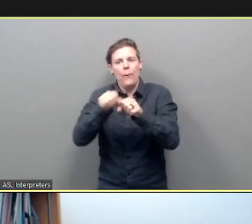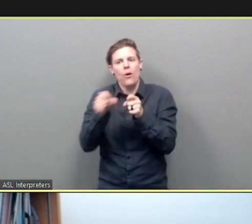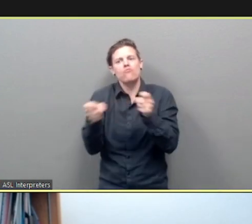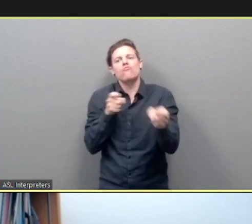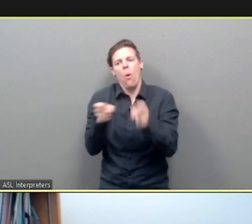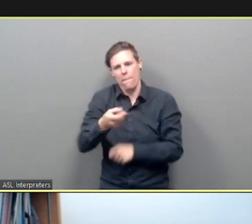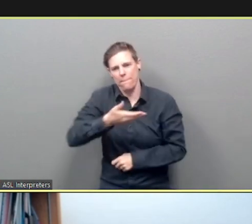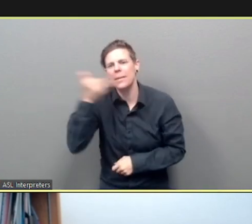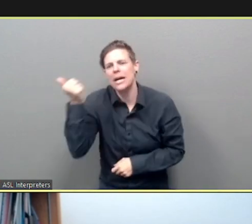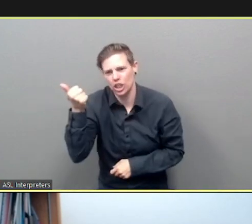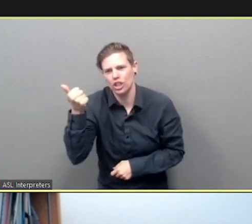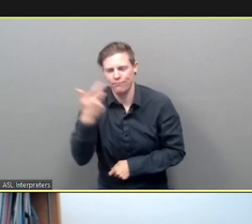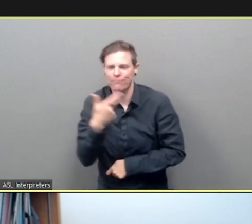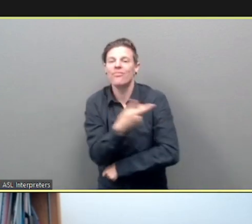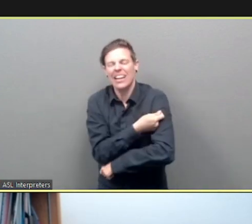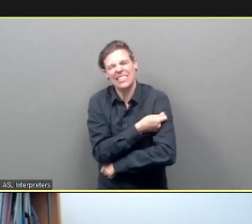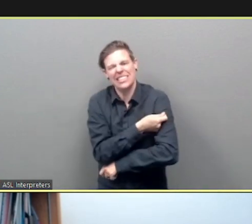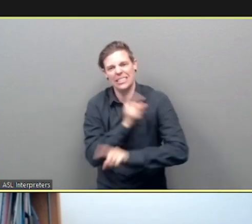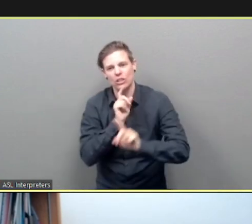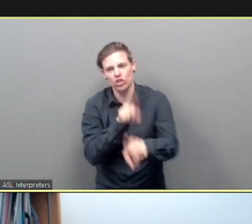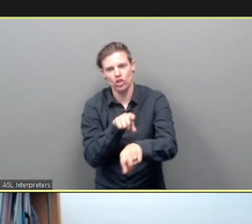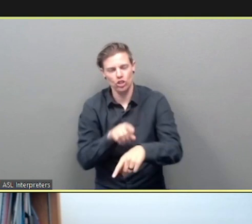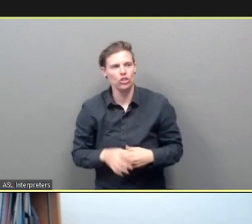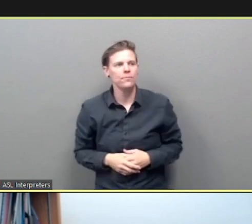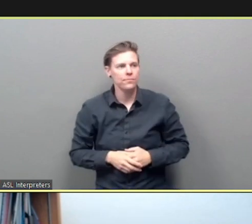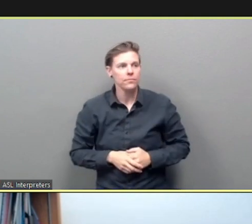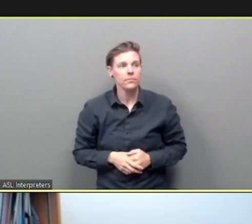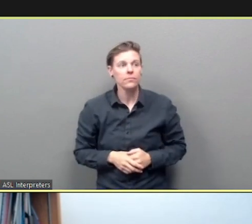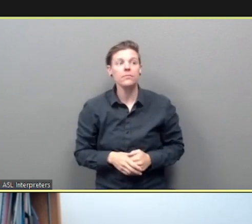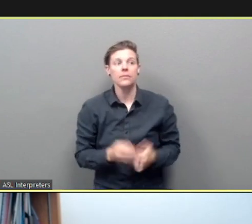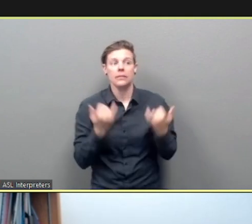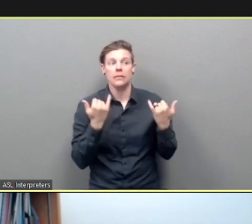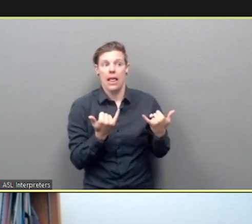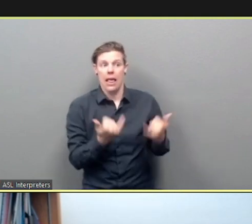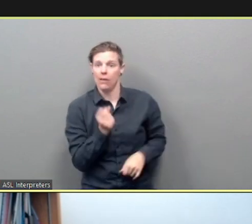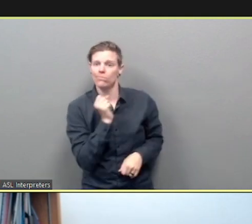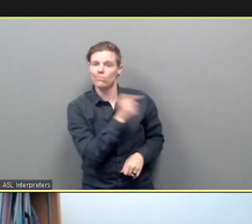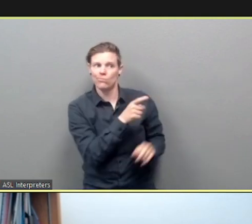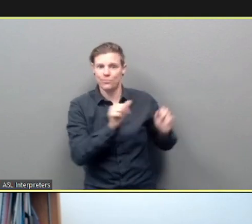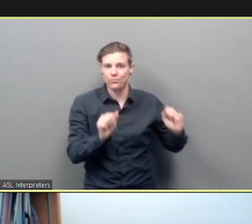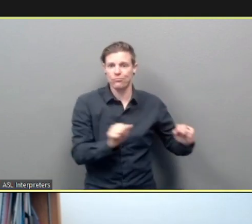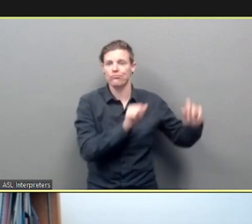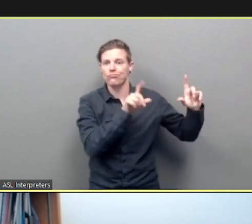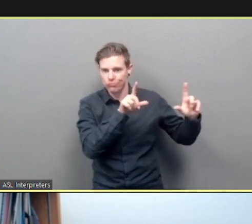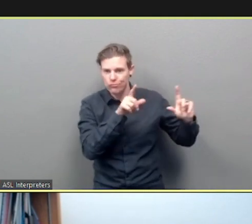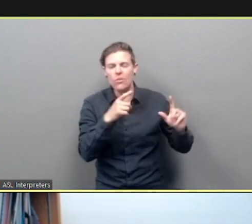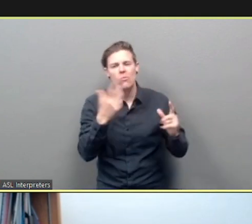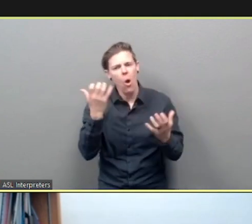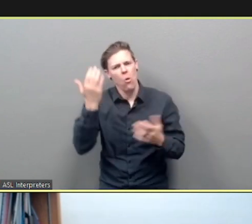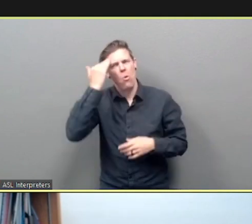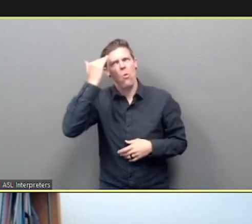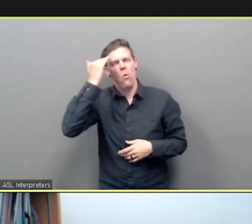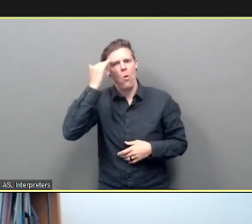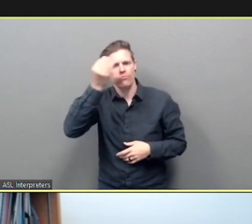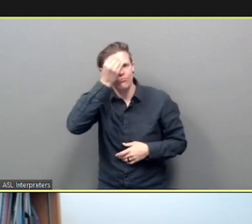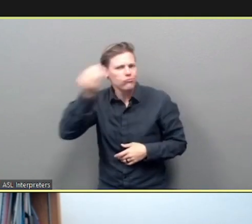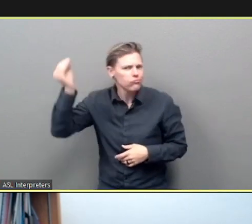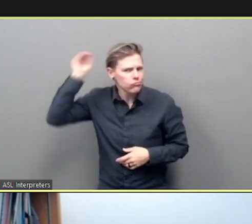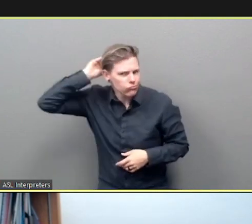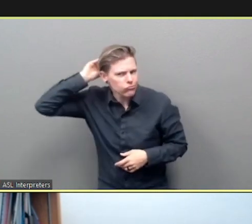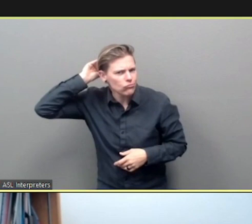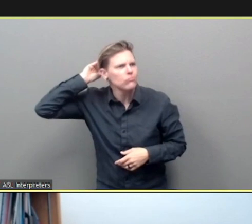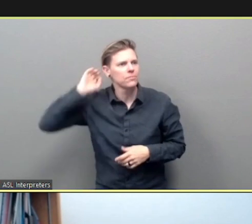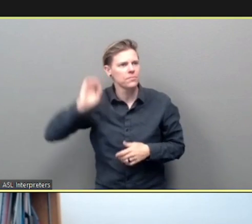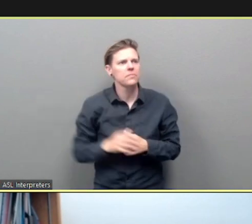slide. And so we wanted to provide some situational awareness. I won't go into too many details other than